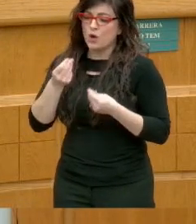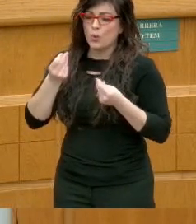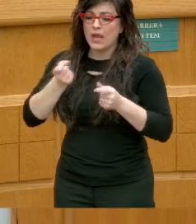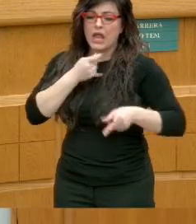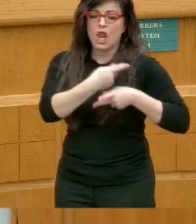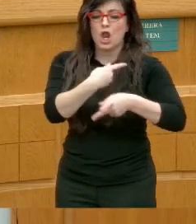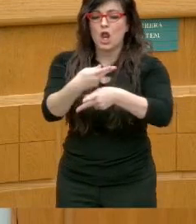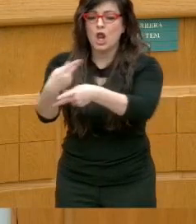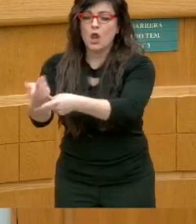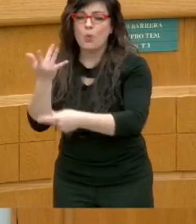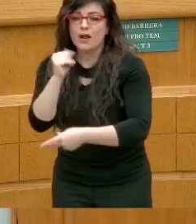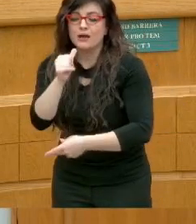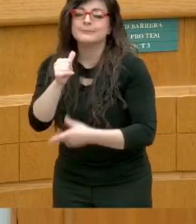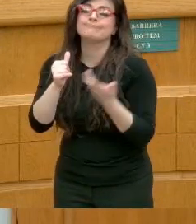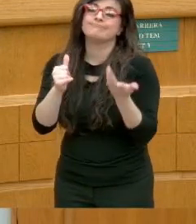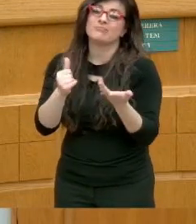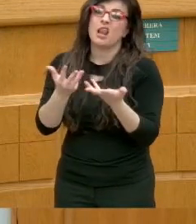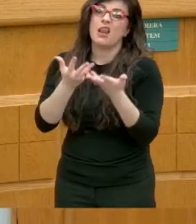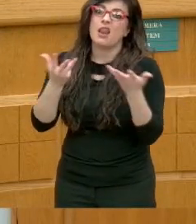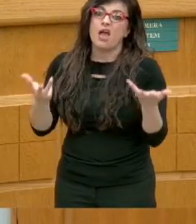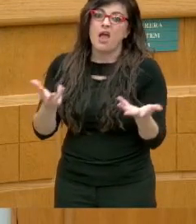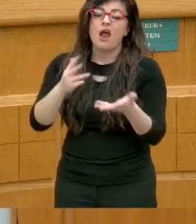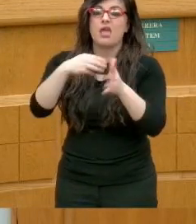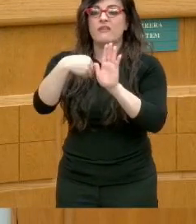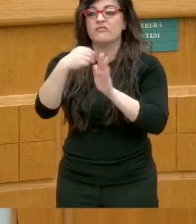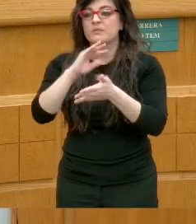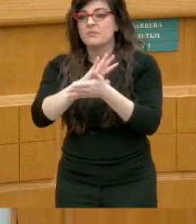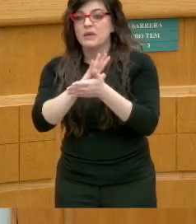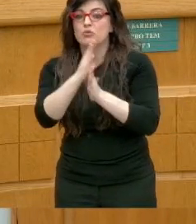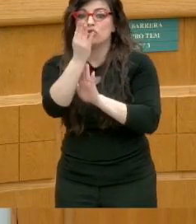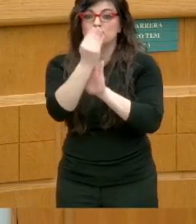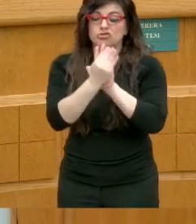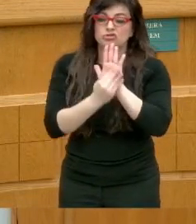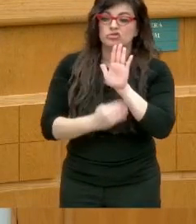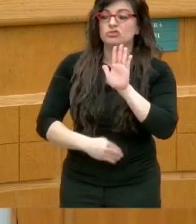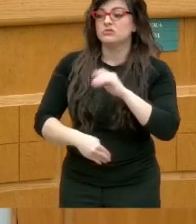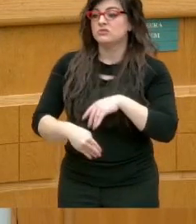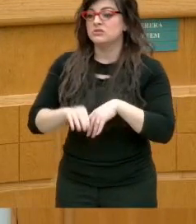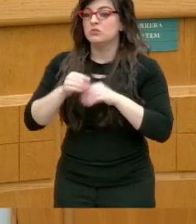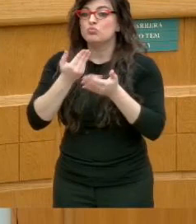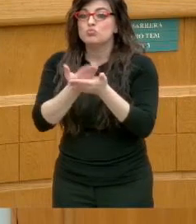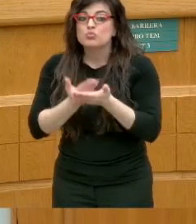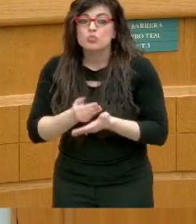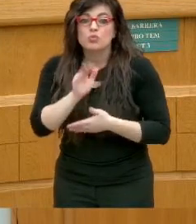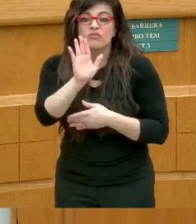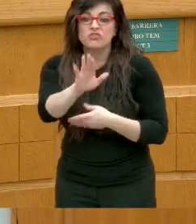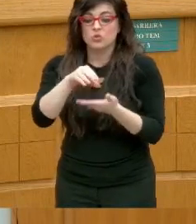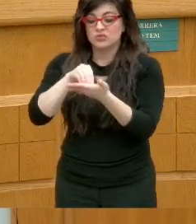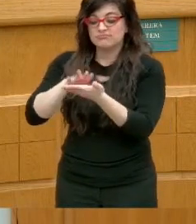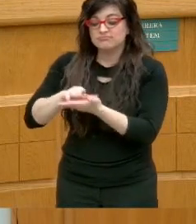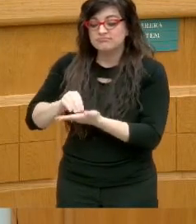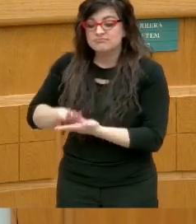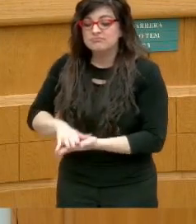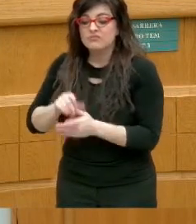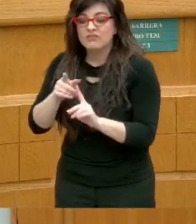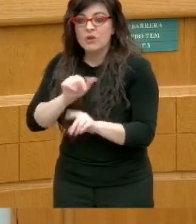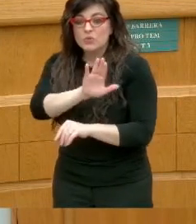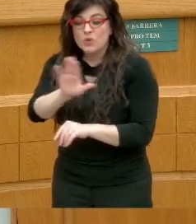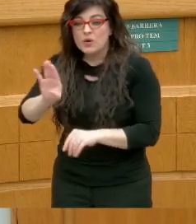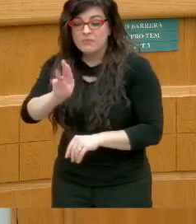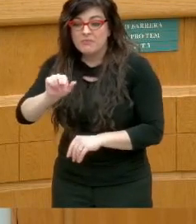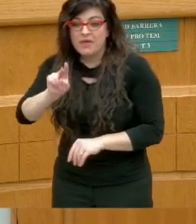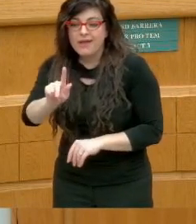so there's requirements for bank statements for the last 3 months and that type of thing. So that's one of the reasons why we've